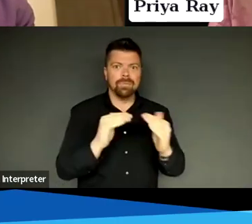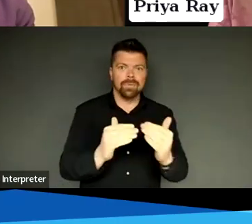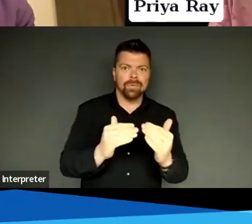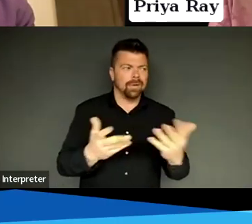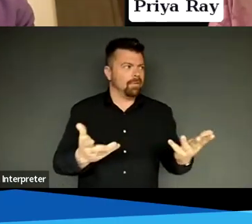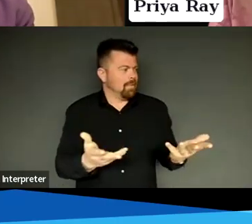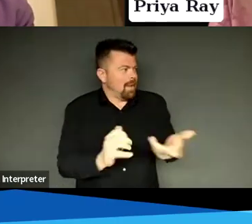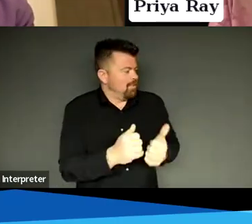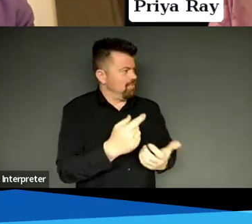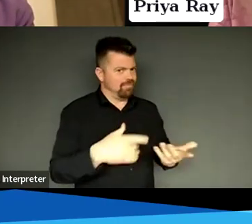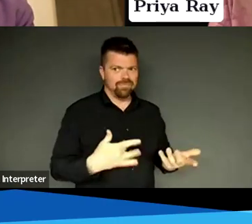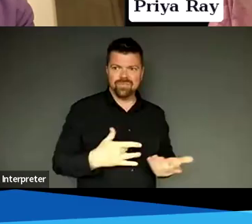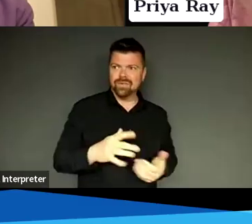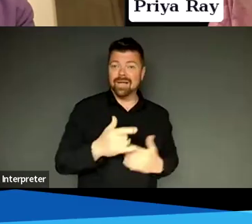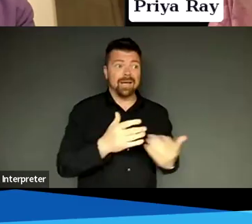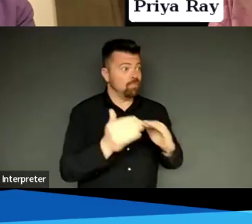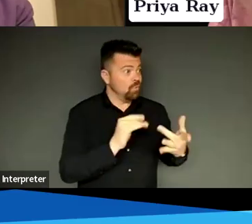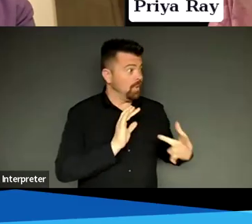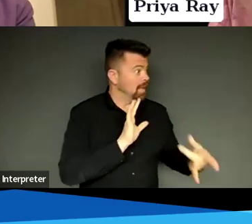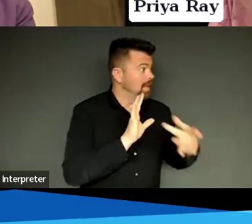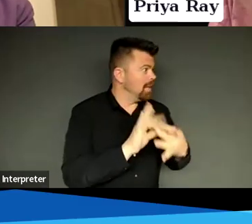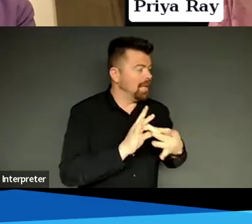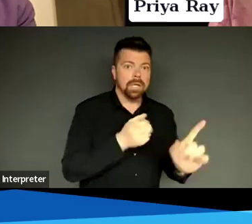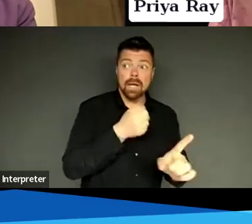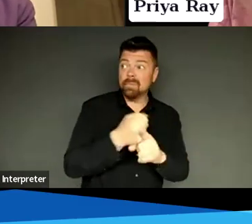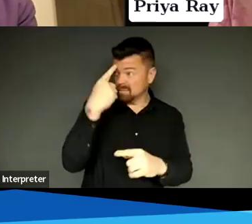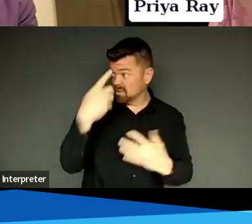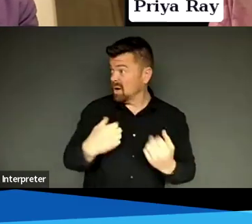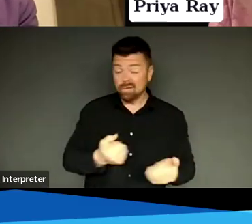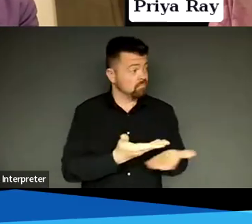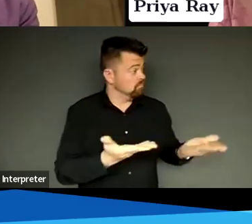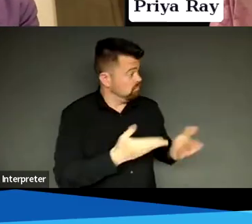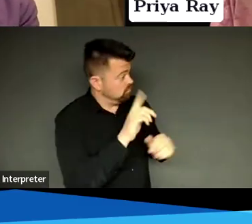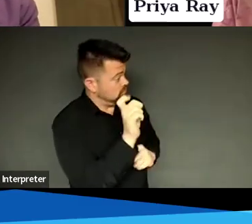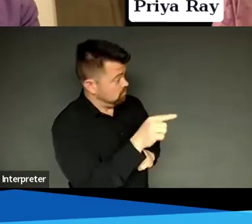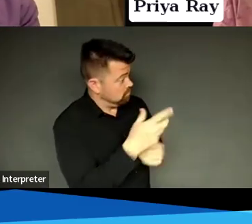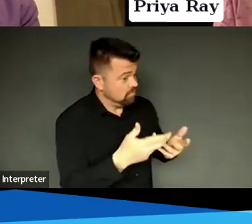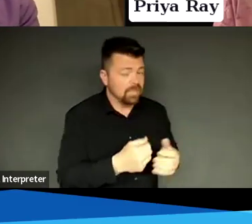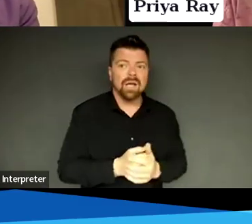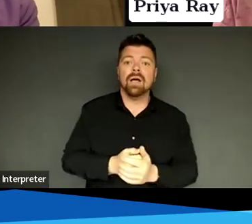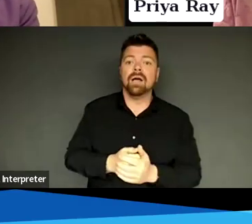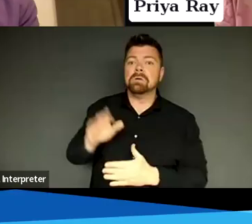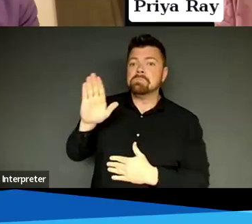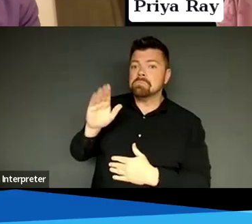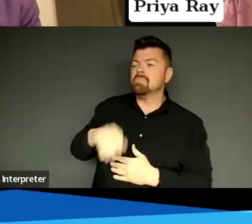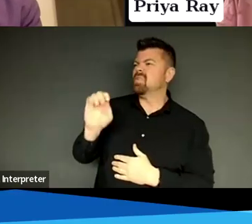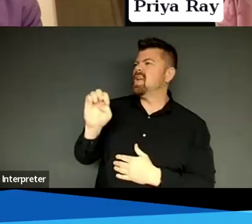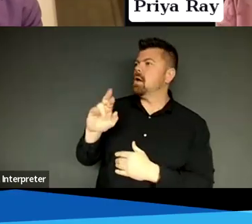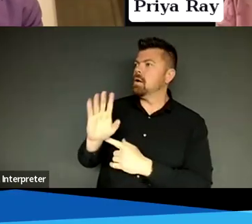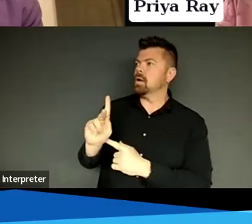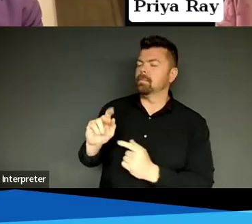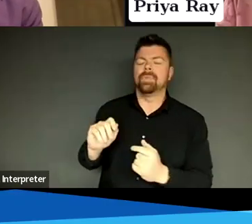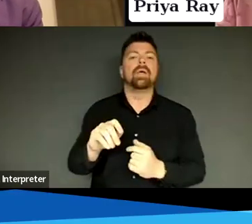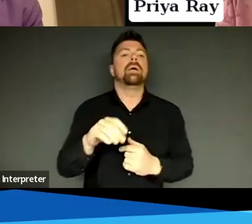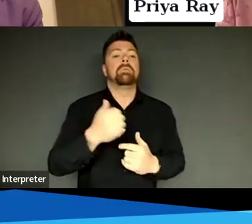that community connection affects mental health? Well, I live in